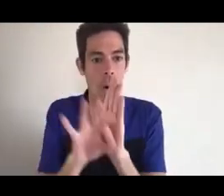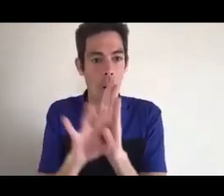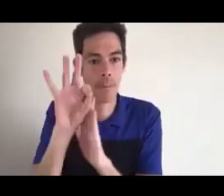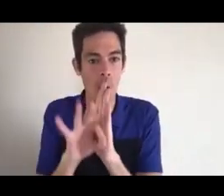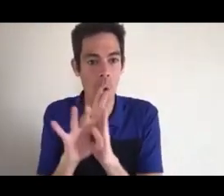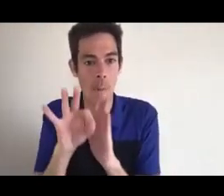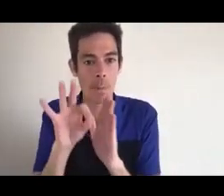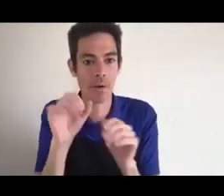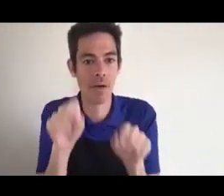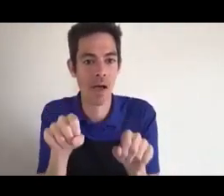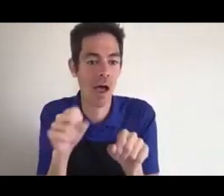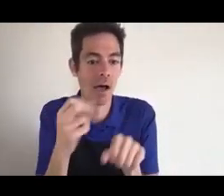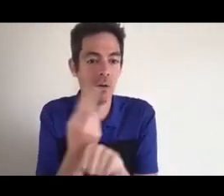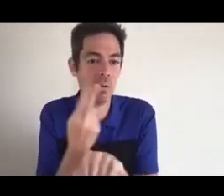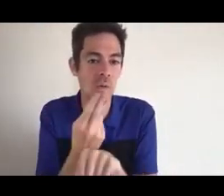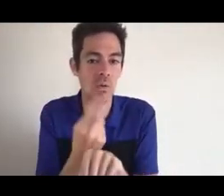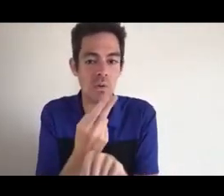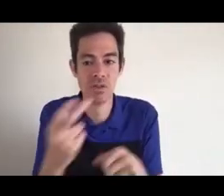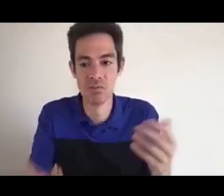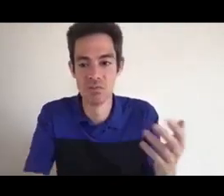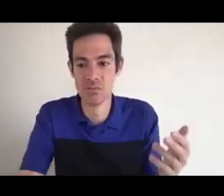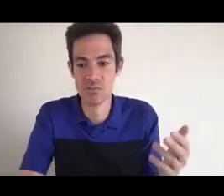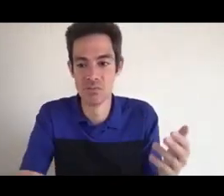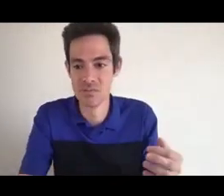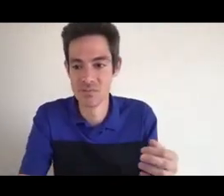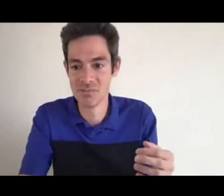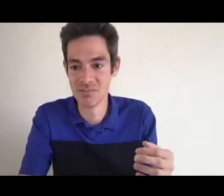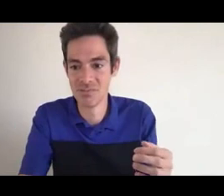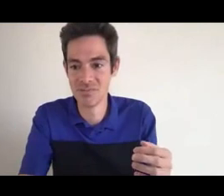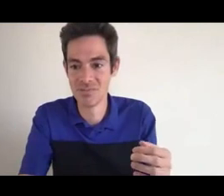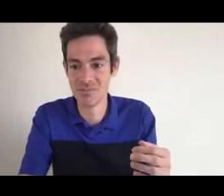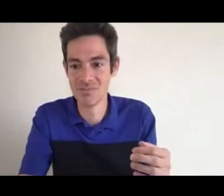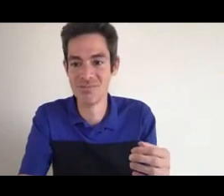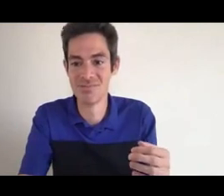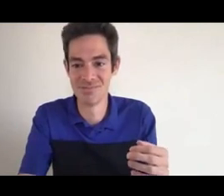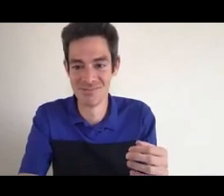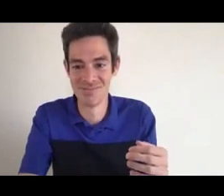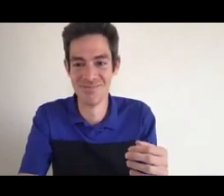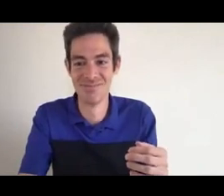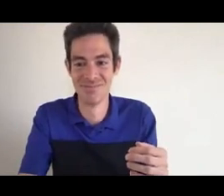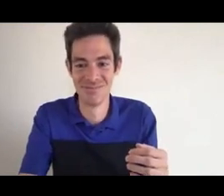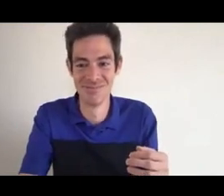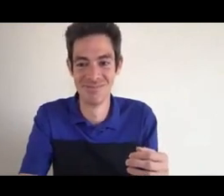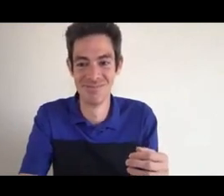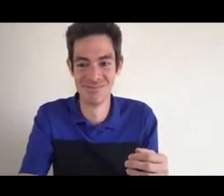help as a formula for this that could be used.